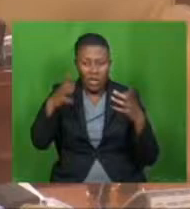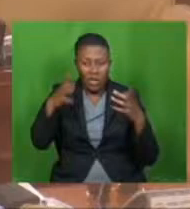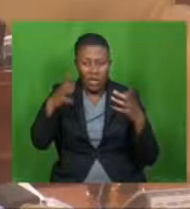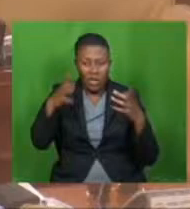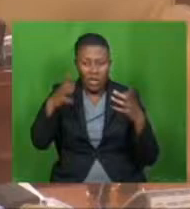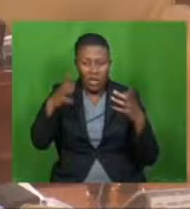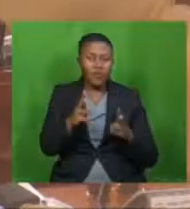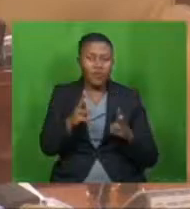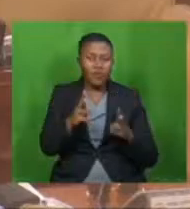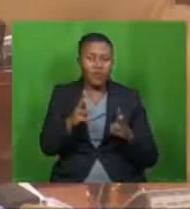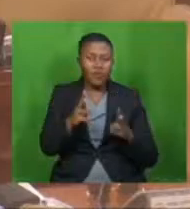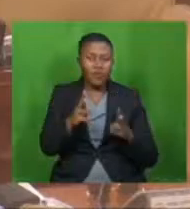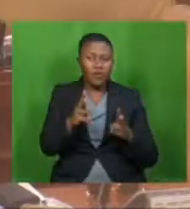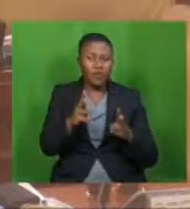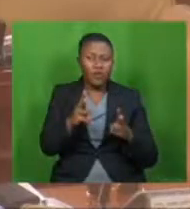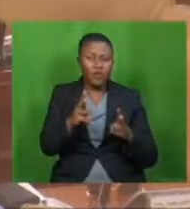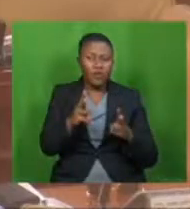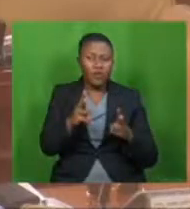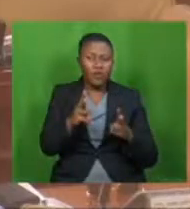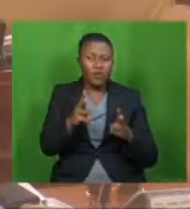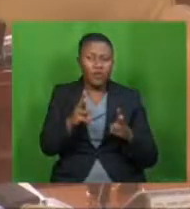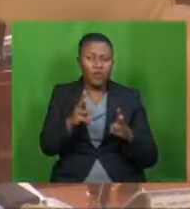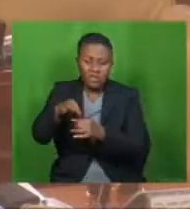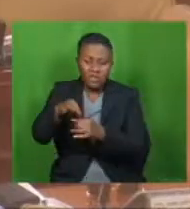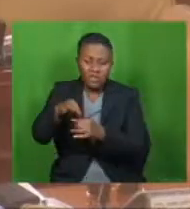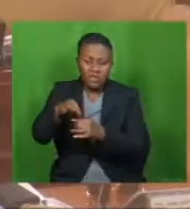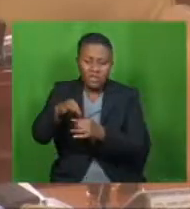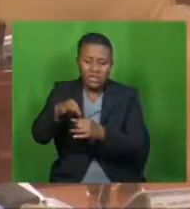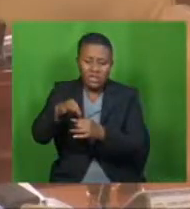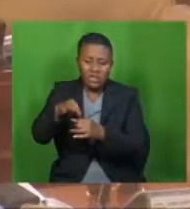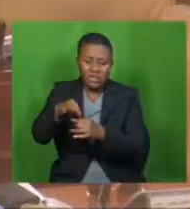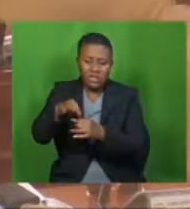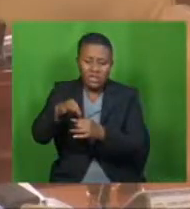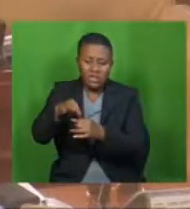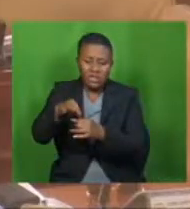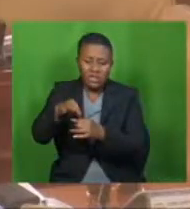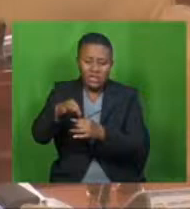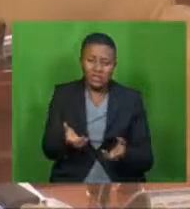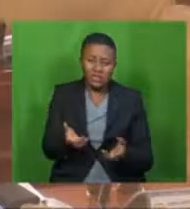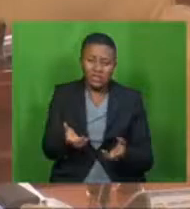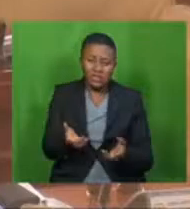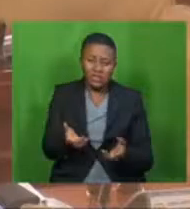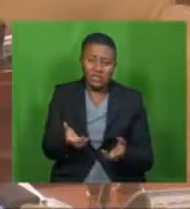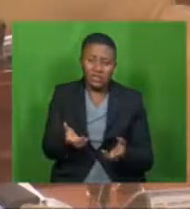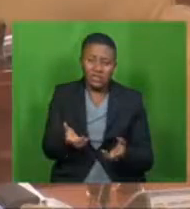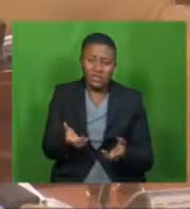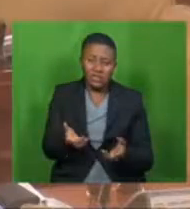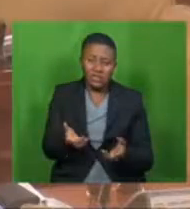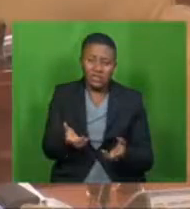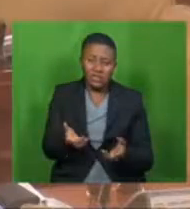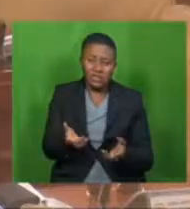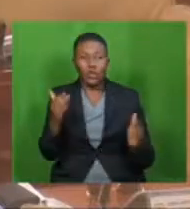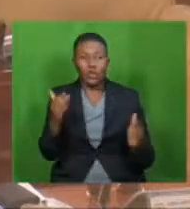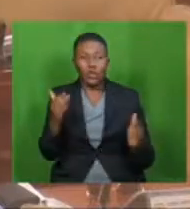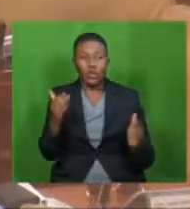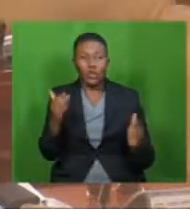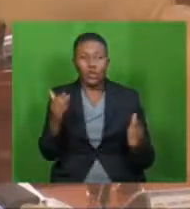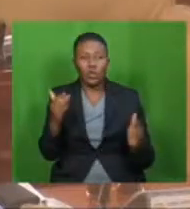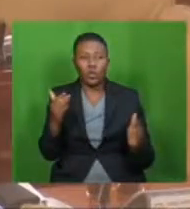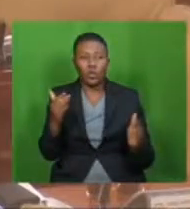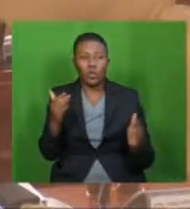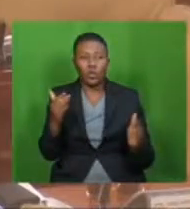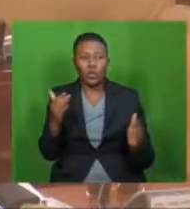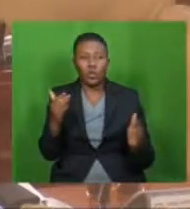not consumed in the wild bushfires that may come. Mr. Speaker, with these few words, I want to encourage everybody and that they should make some available